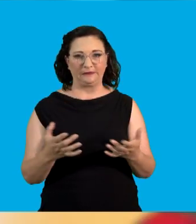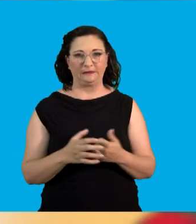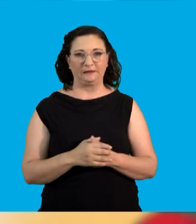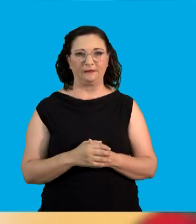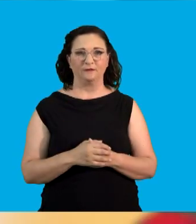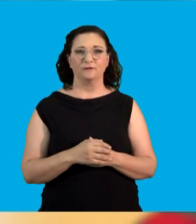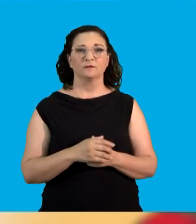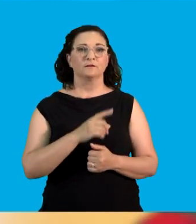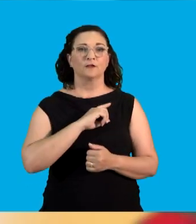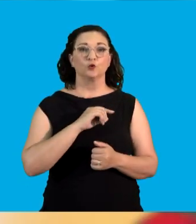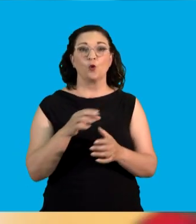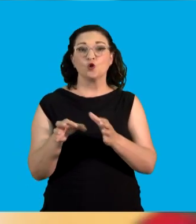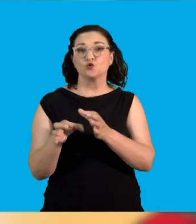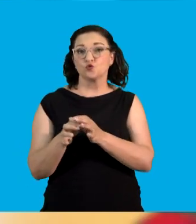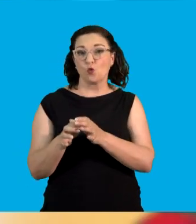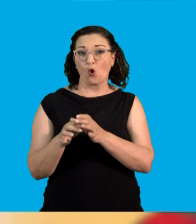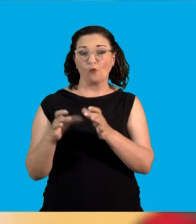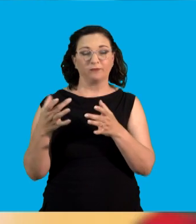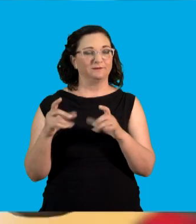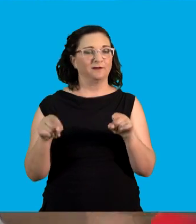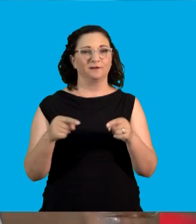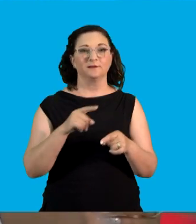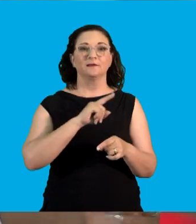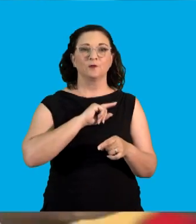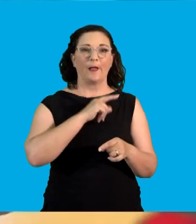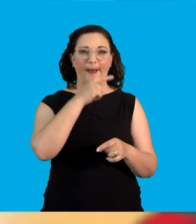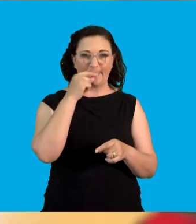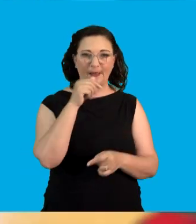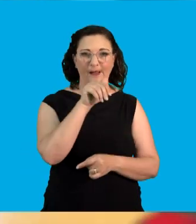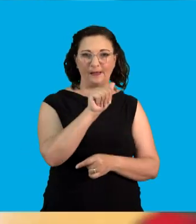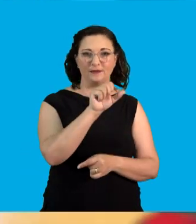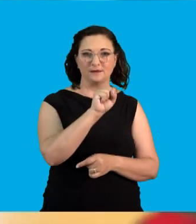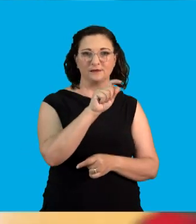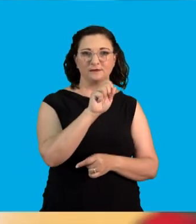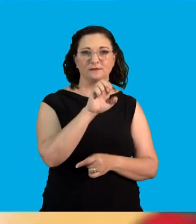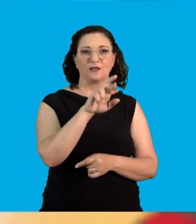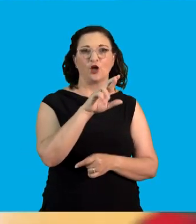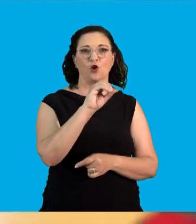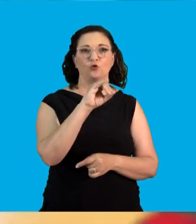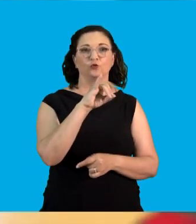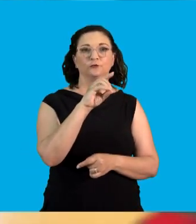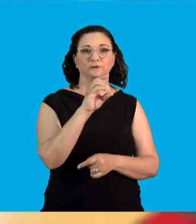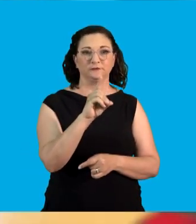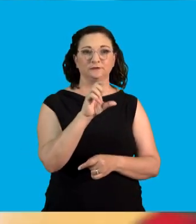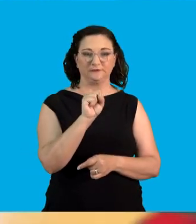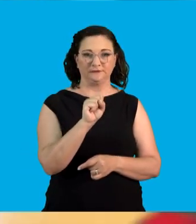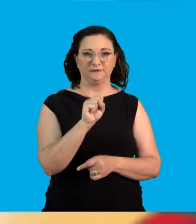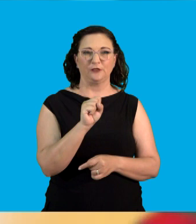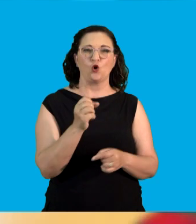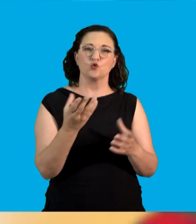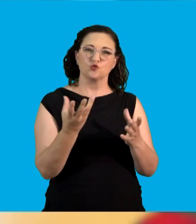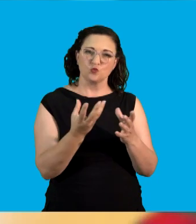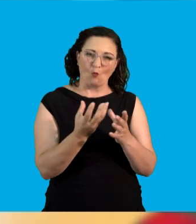be referred to as dwarf planets. They are called asteroids because they are small rocks that are made up